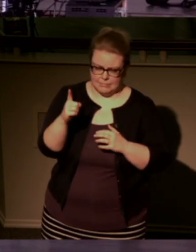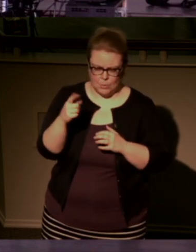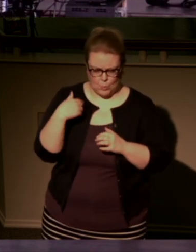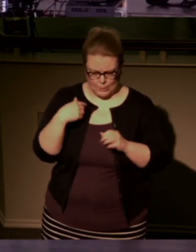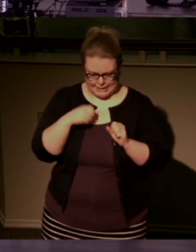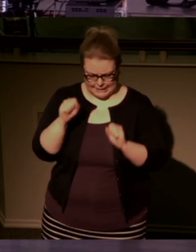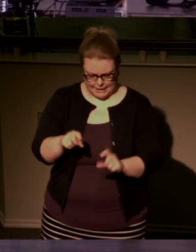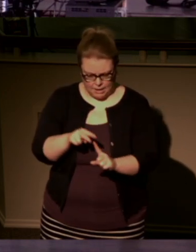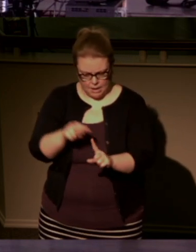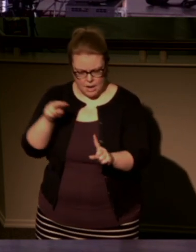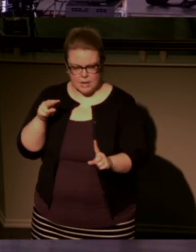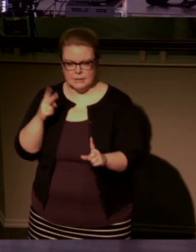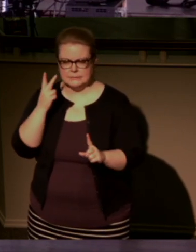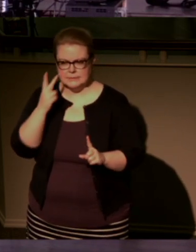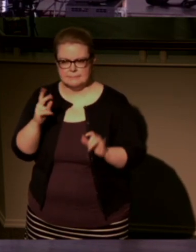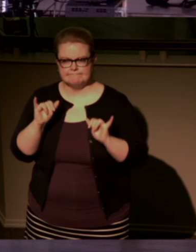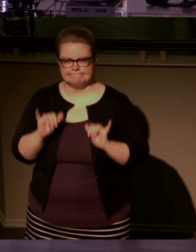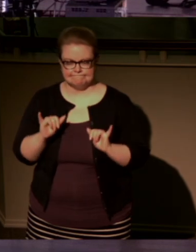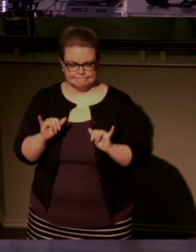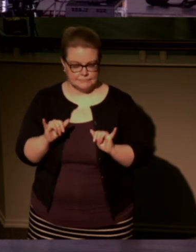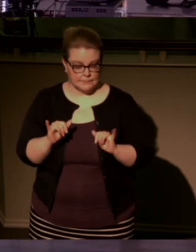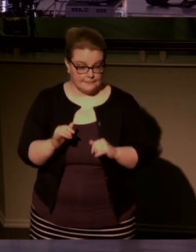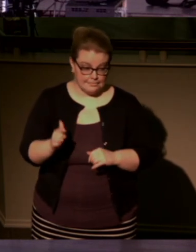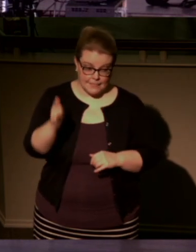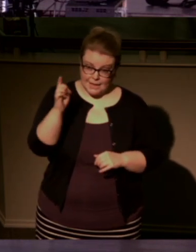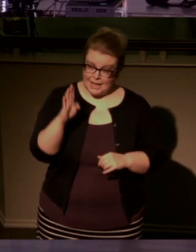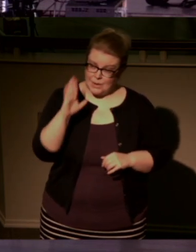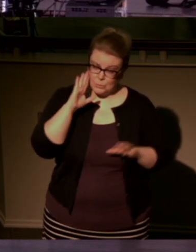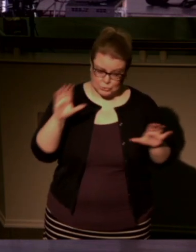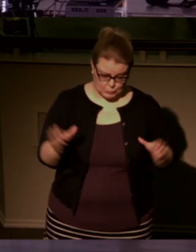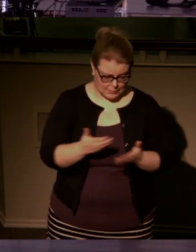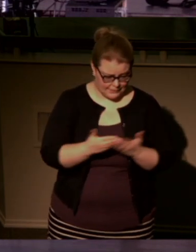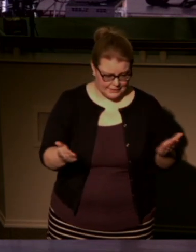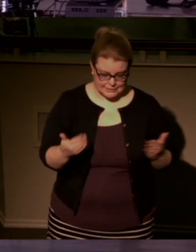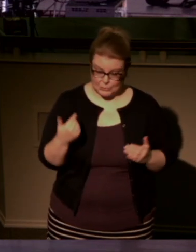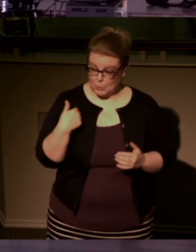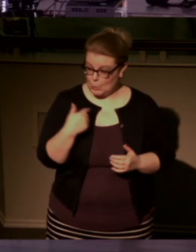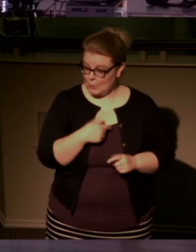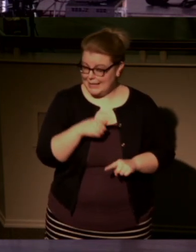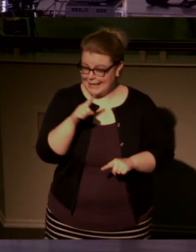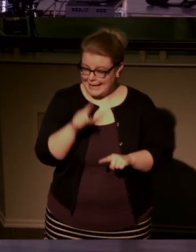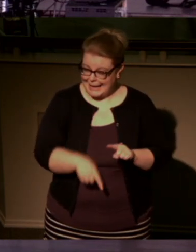And God does some things that nobody could have seen coming.